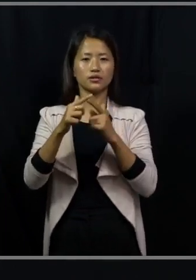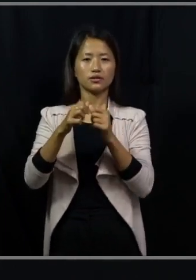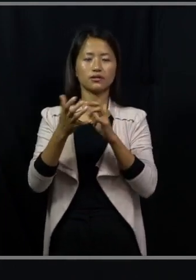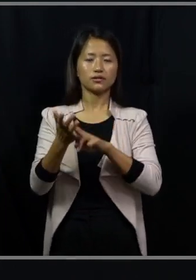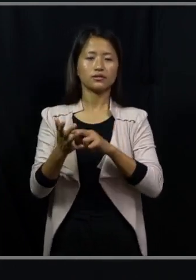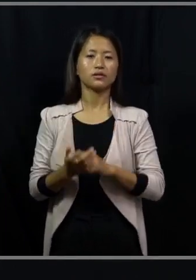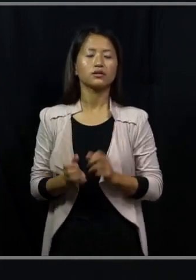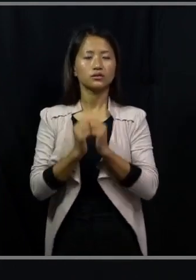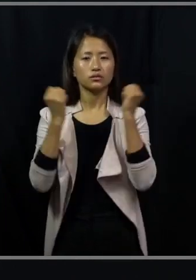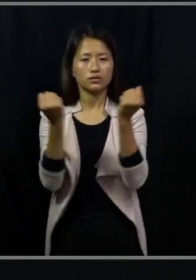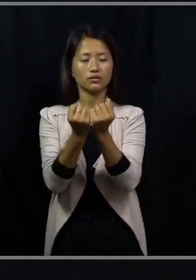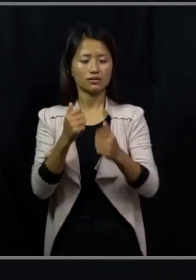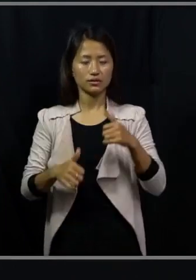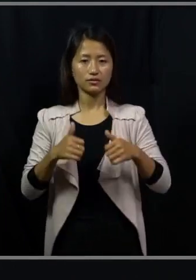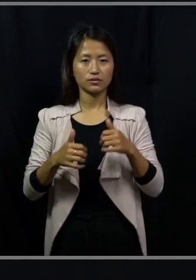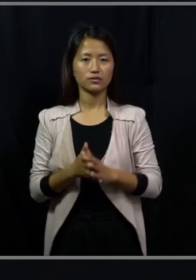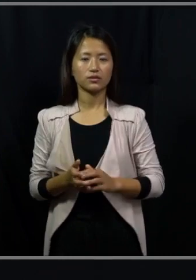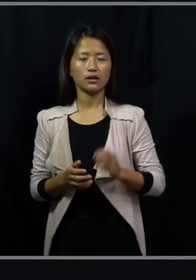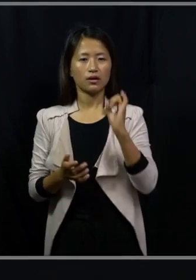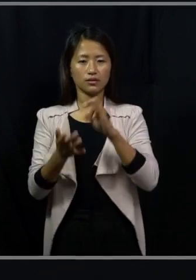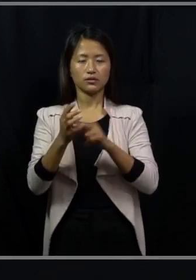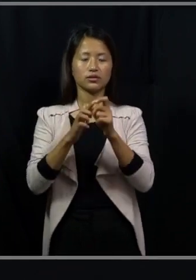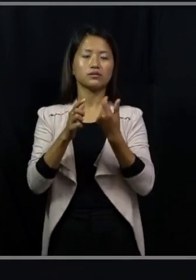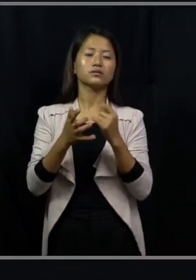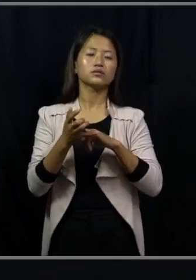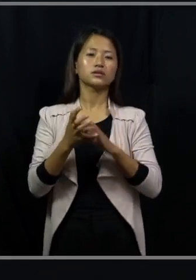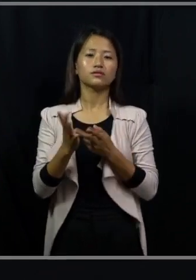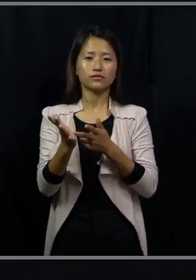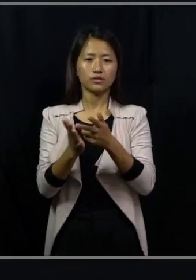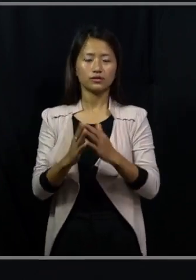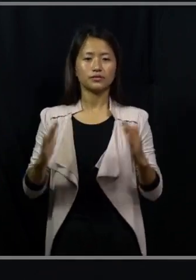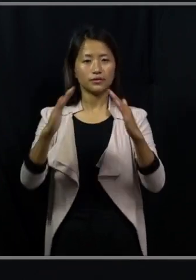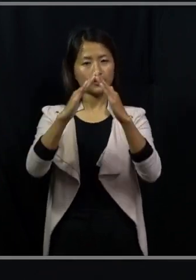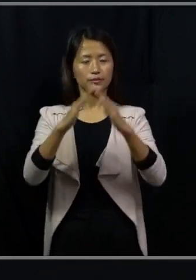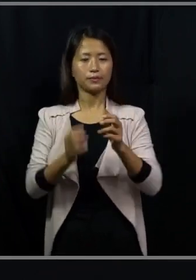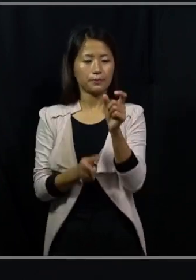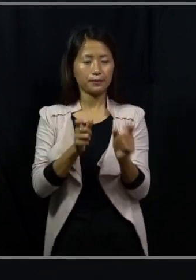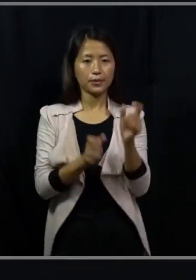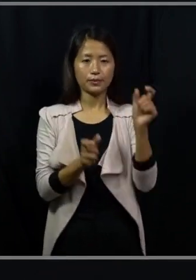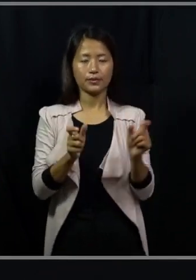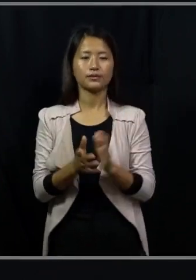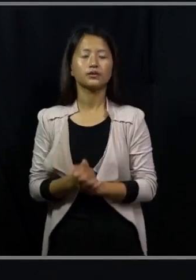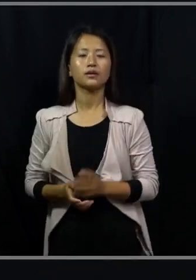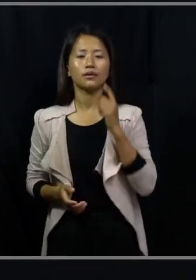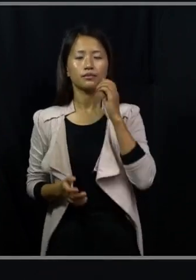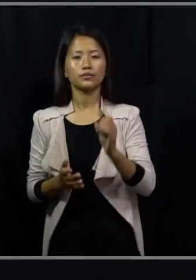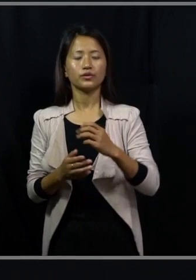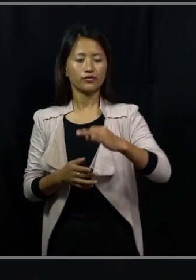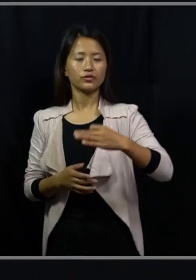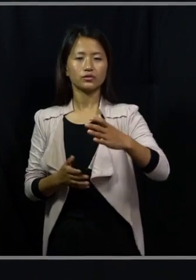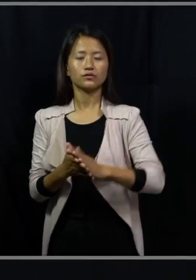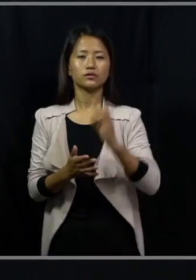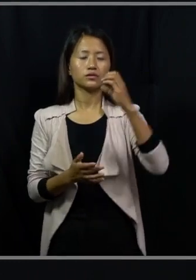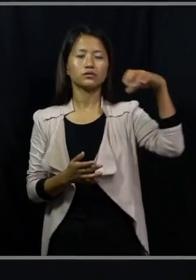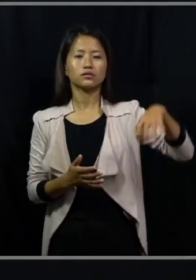of the social activity place for the Indus Valley people, and also one of the most important feature of